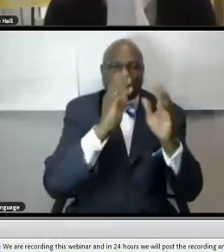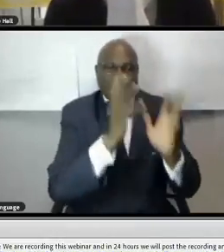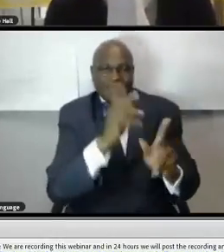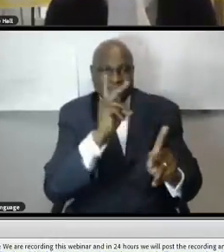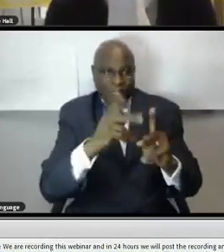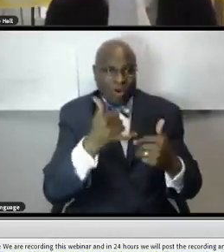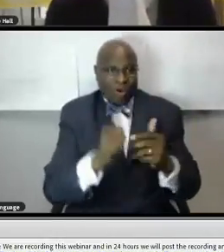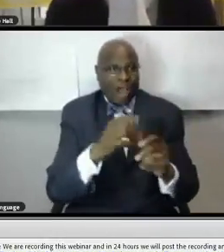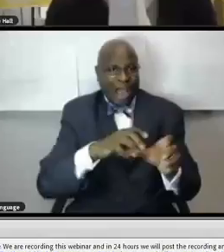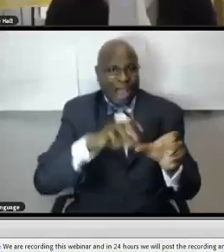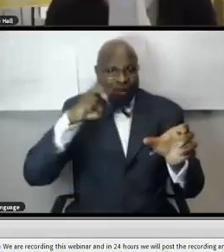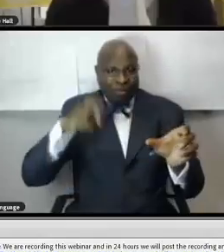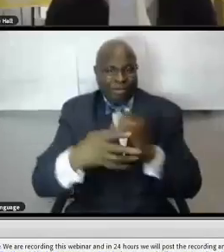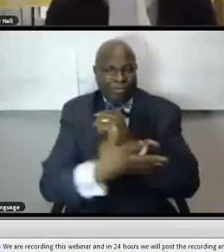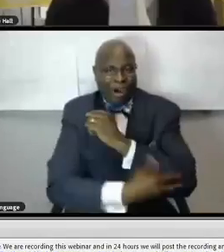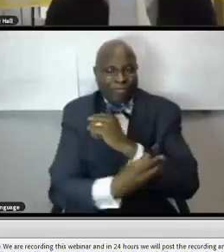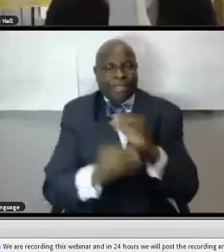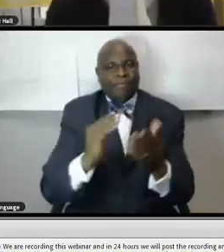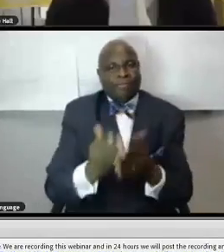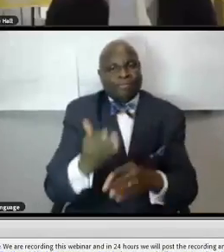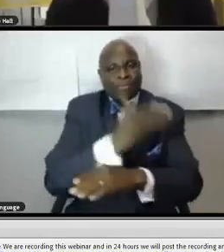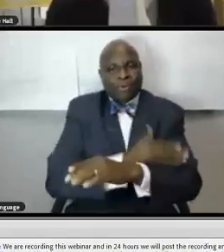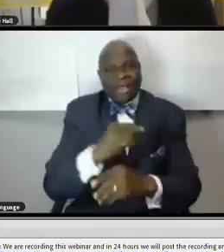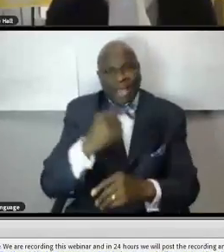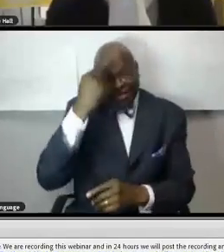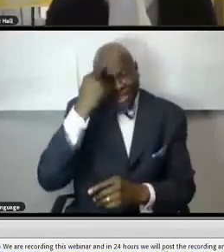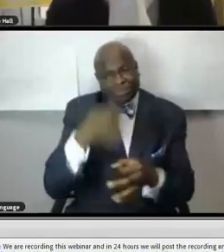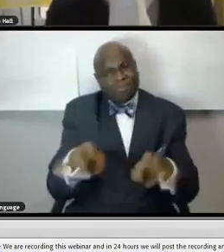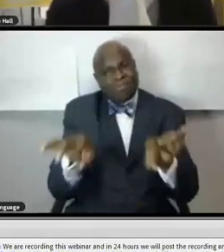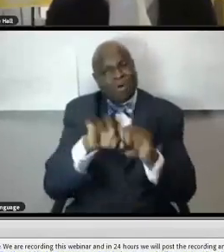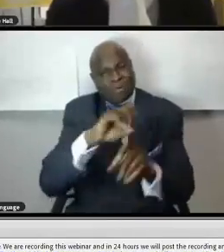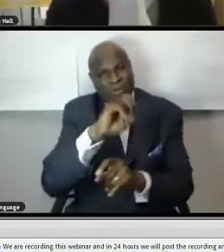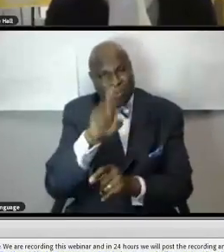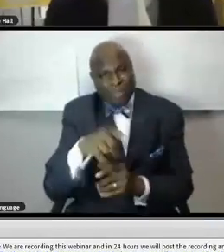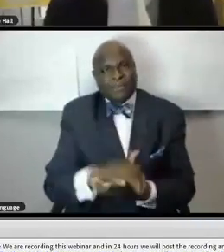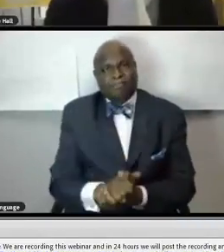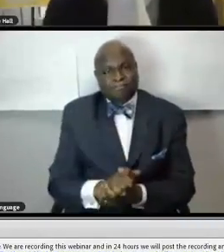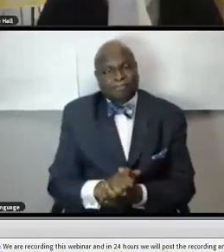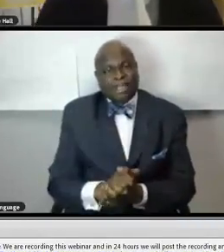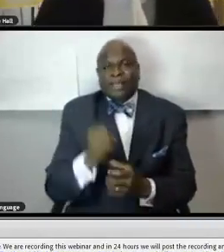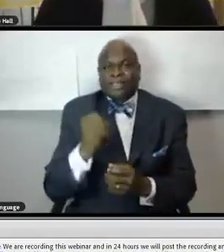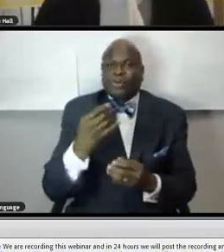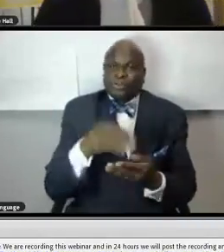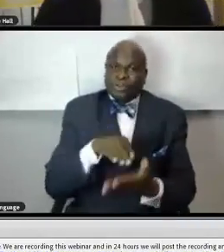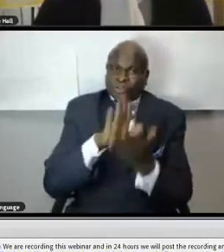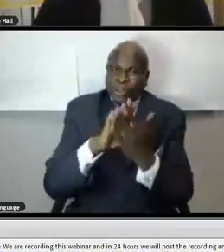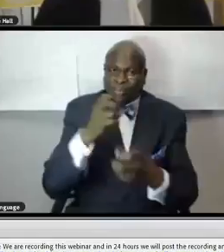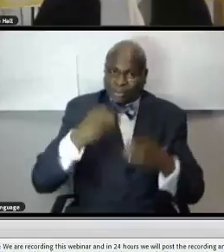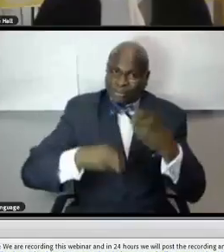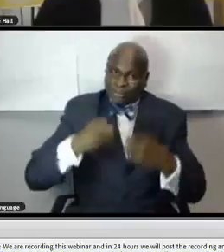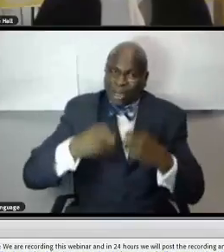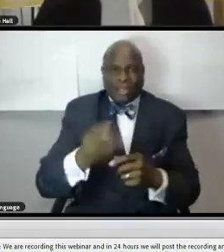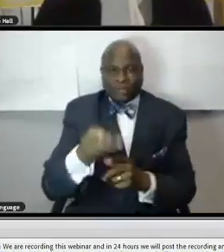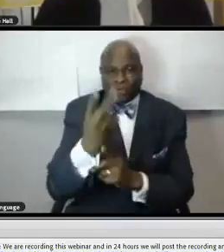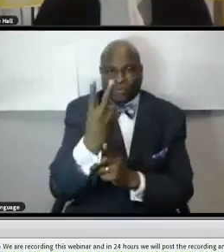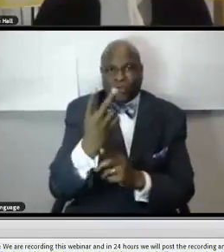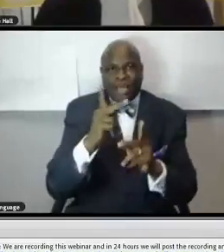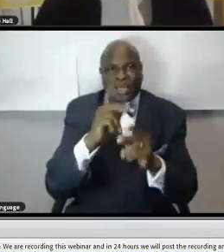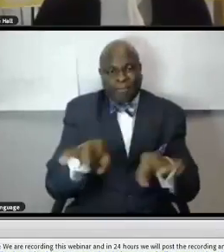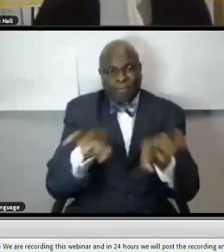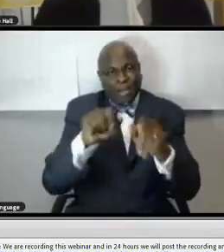remain out of extreme poverty? I think is a critical question. So to address this problem, there are two key areas